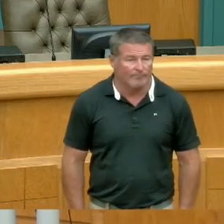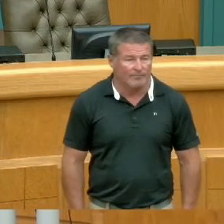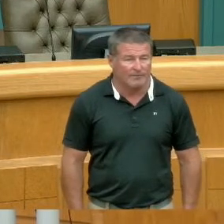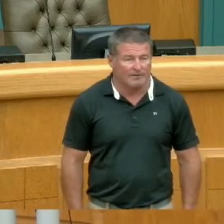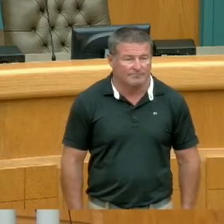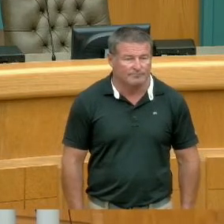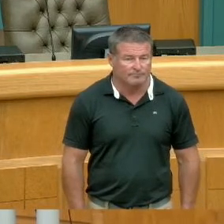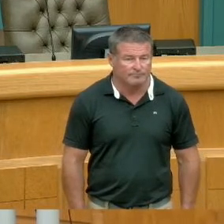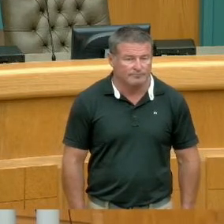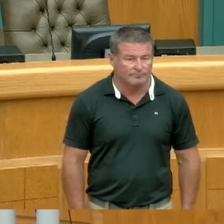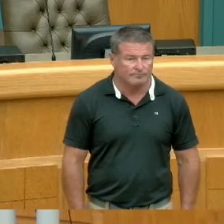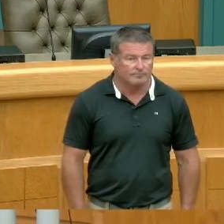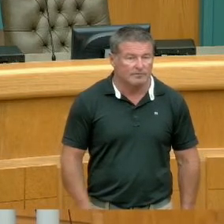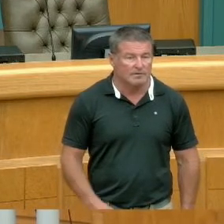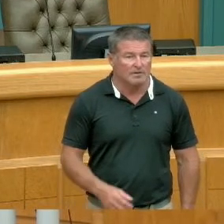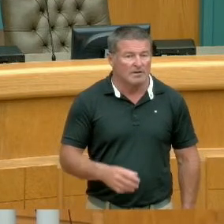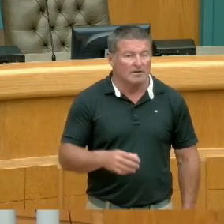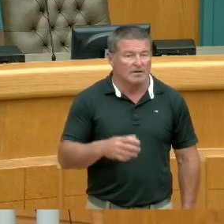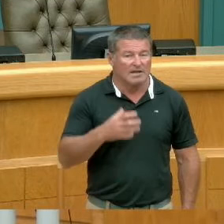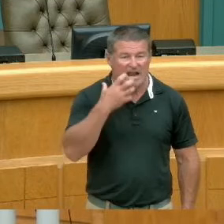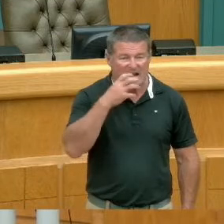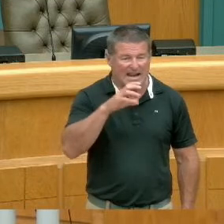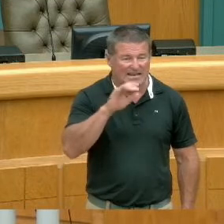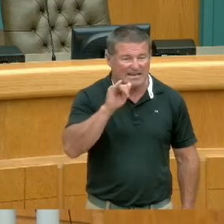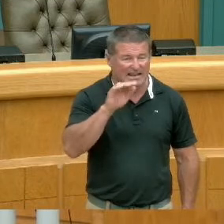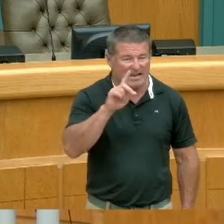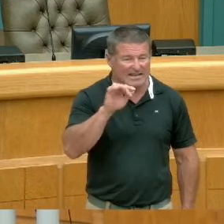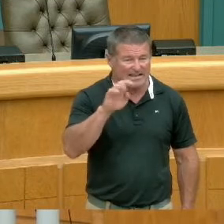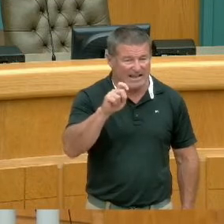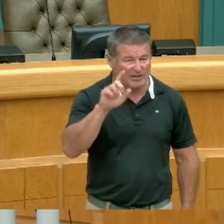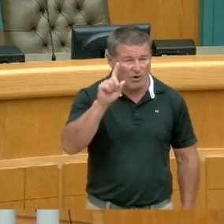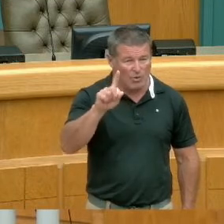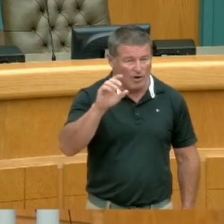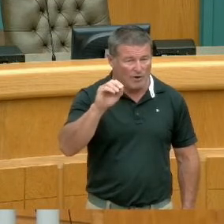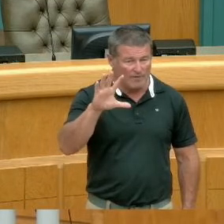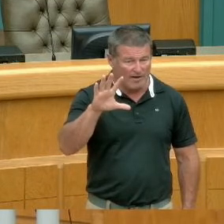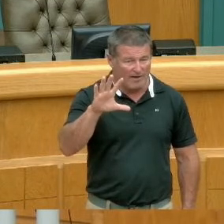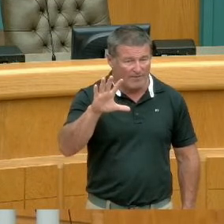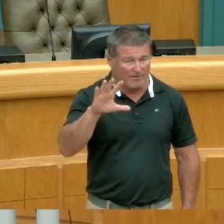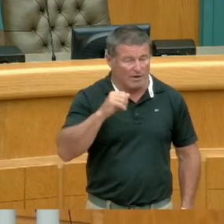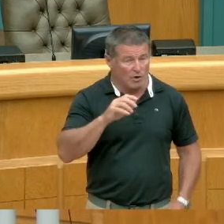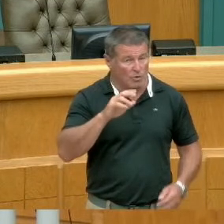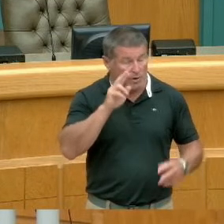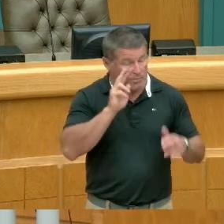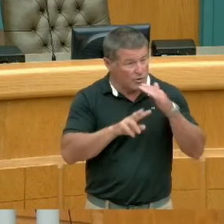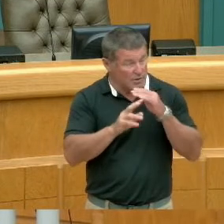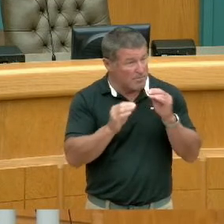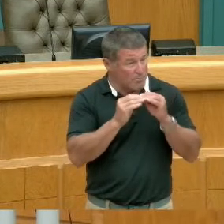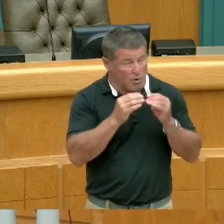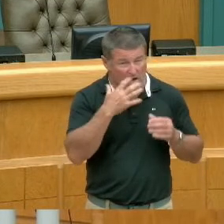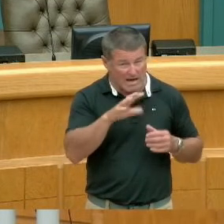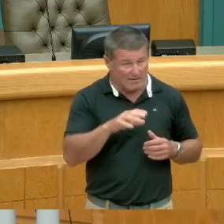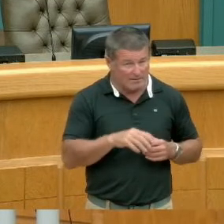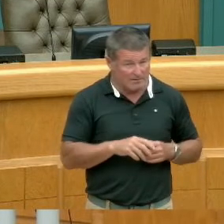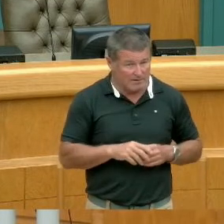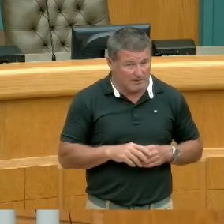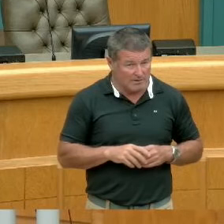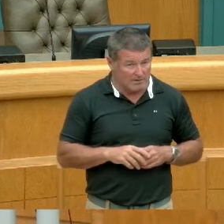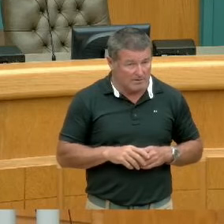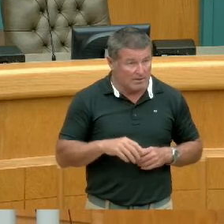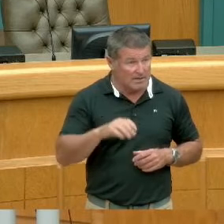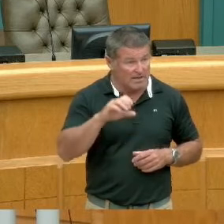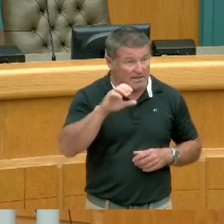Mr. Zanoni, Yes, sir. with the heat index 105 today, and we predicting more heat, any